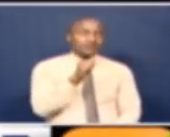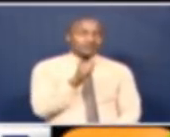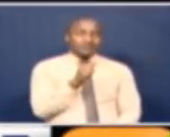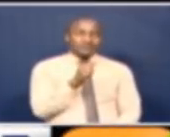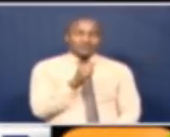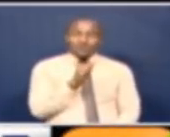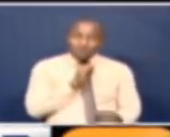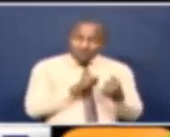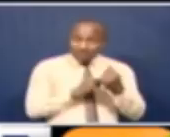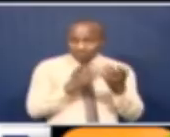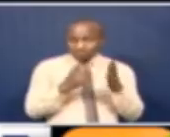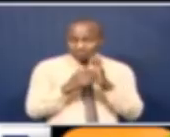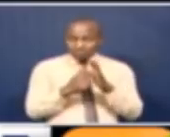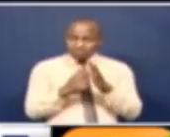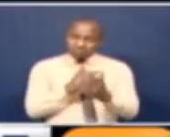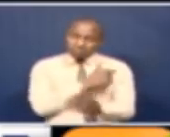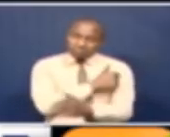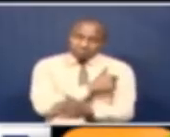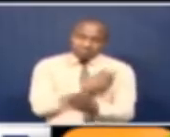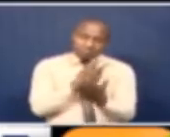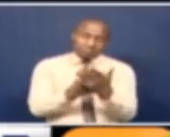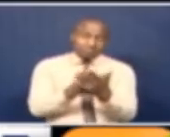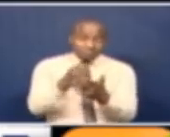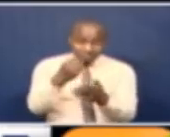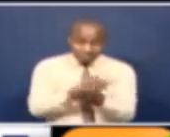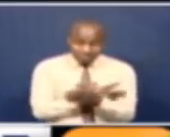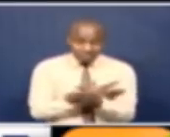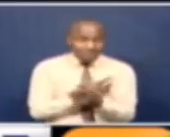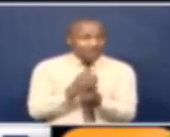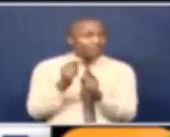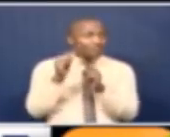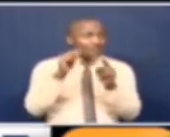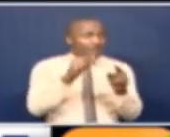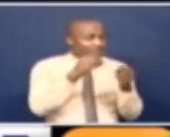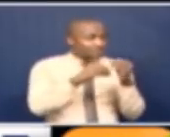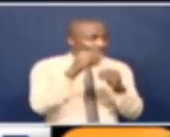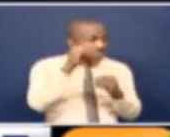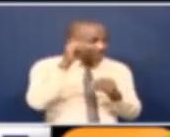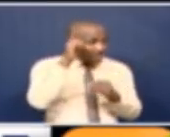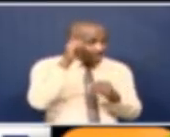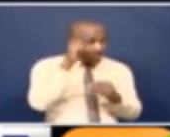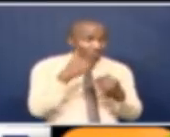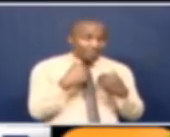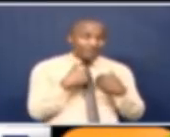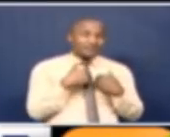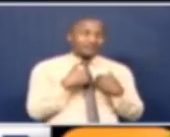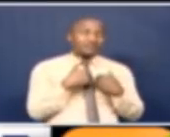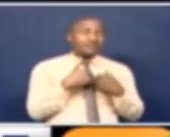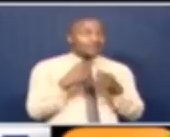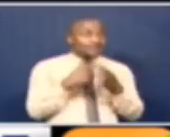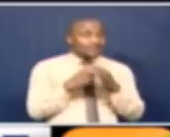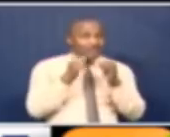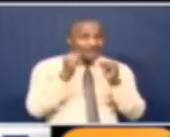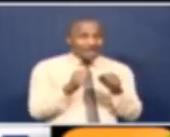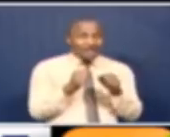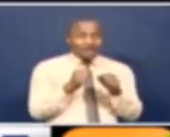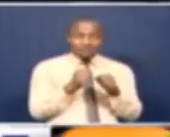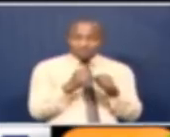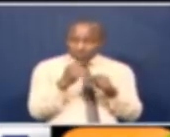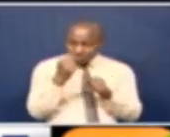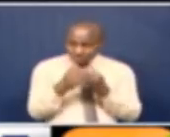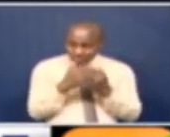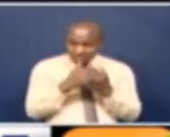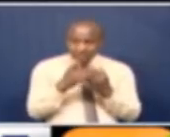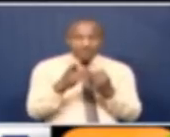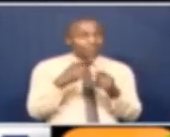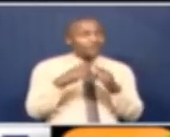admitted in the hospital, diagnosed with cancer. I came here to sell my cows, you know, so that I can be able to go and take care of her. Now I cannot